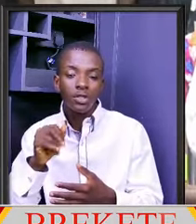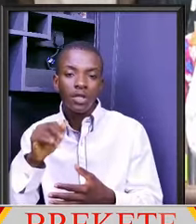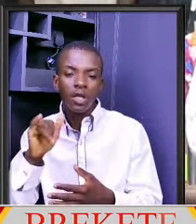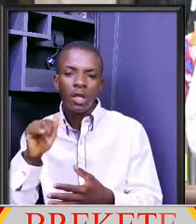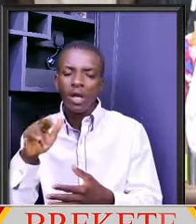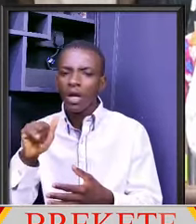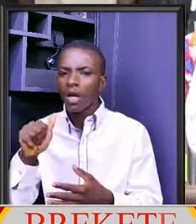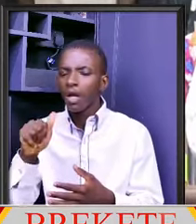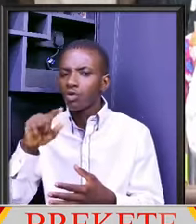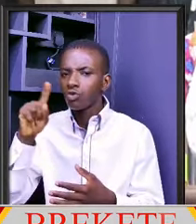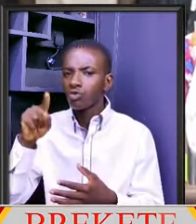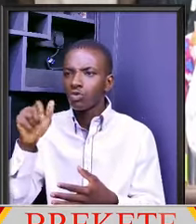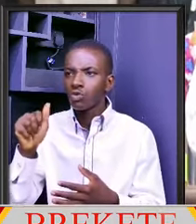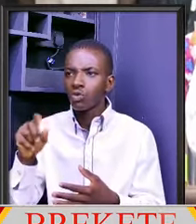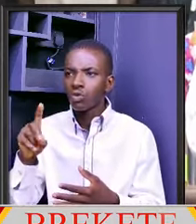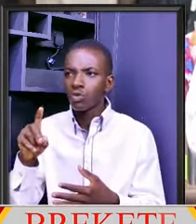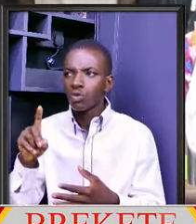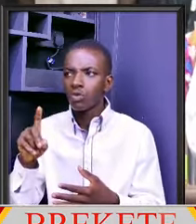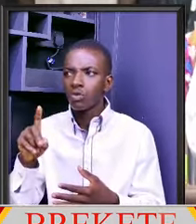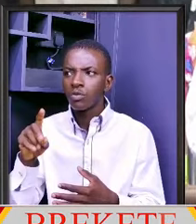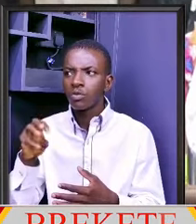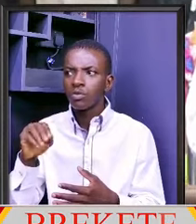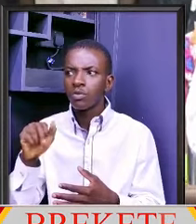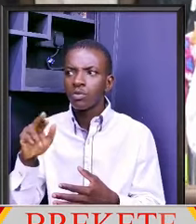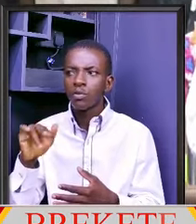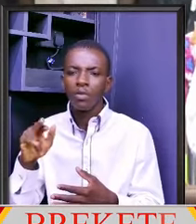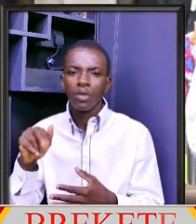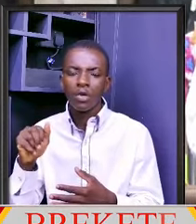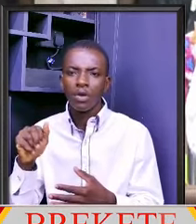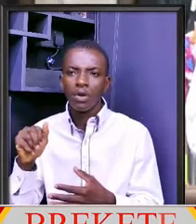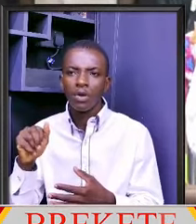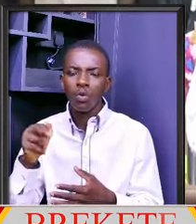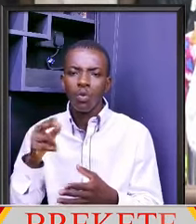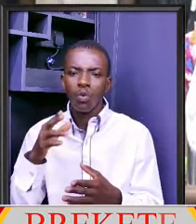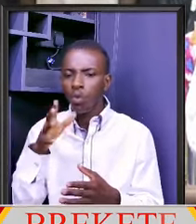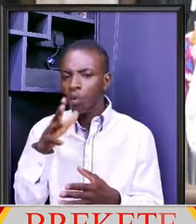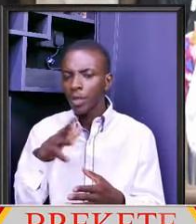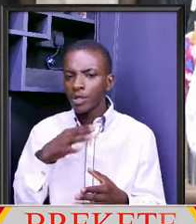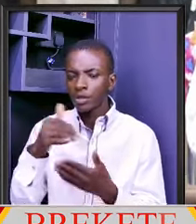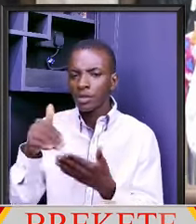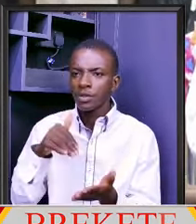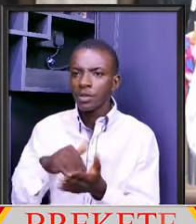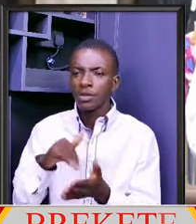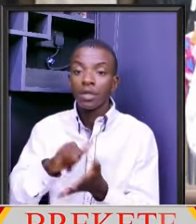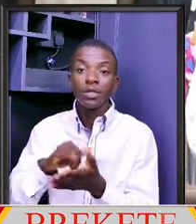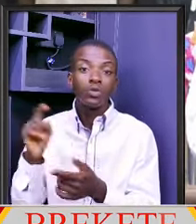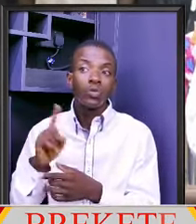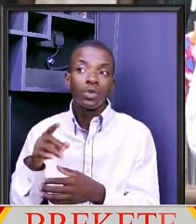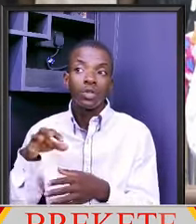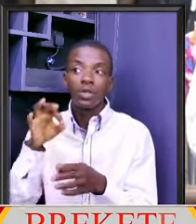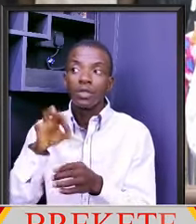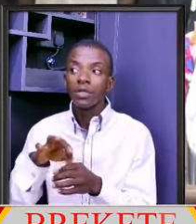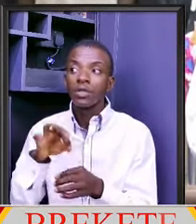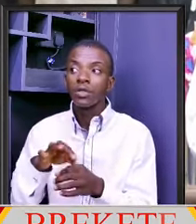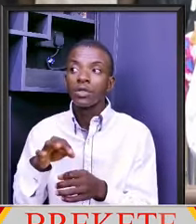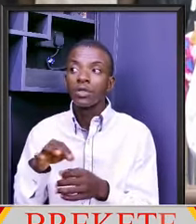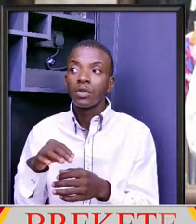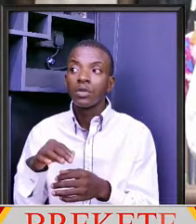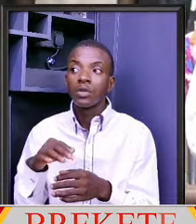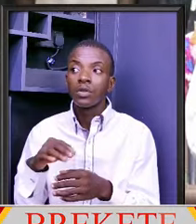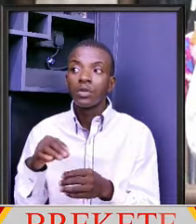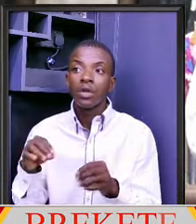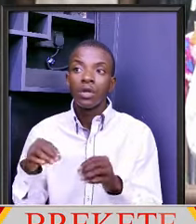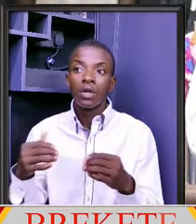in Mariam Babangida Center, this woman's center. Now, there the election take place. Yeah. No, that is where